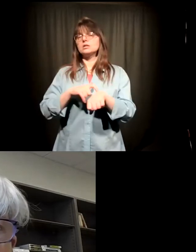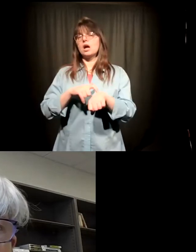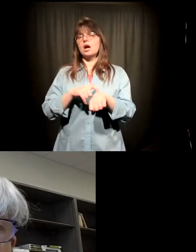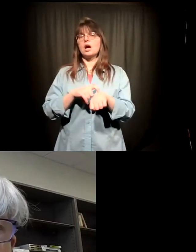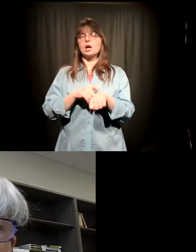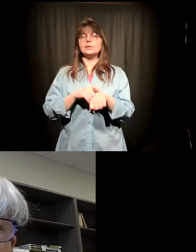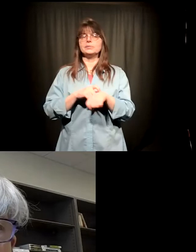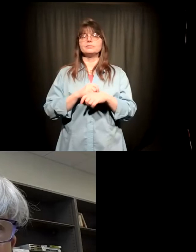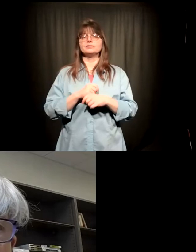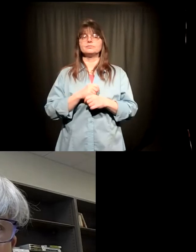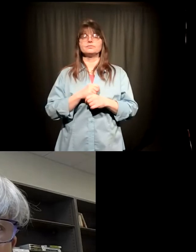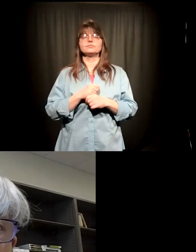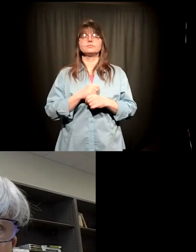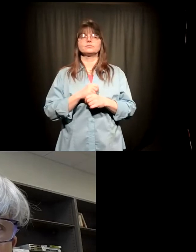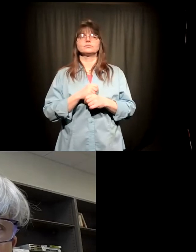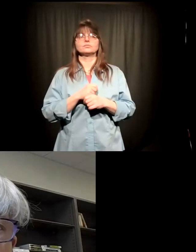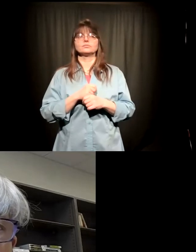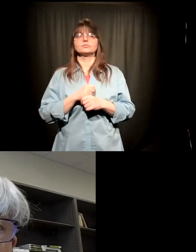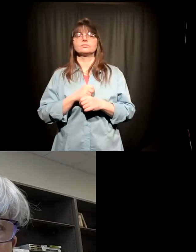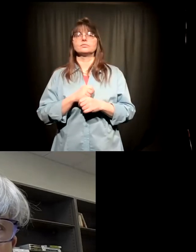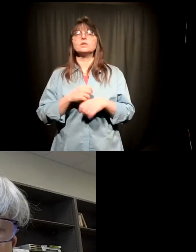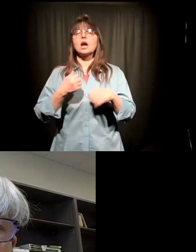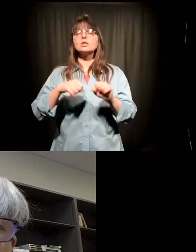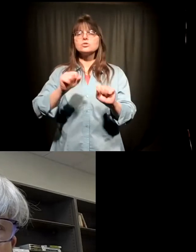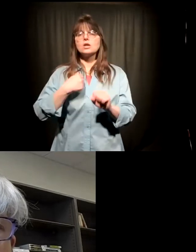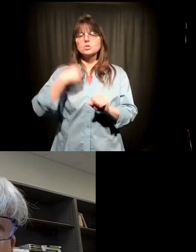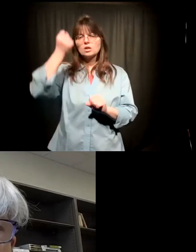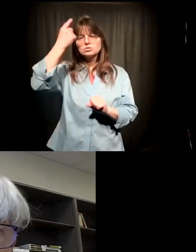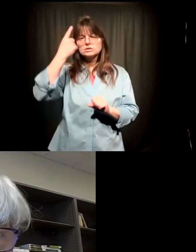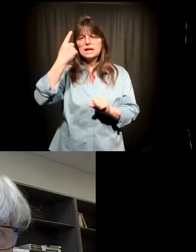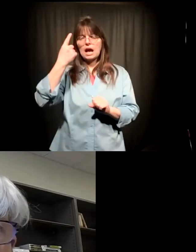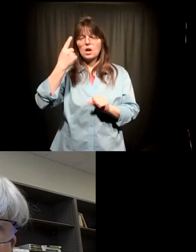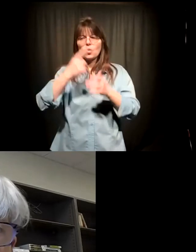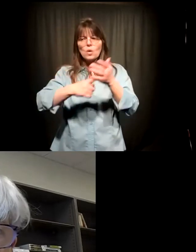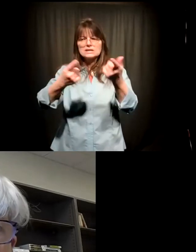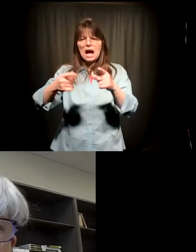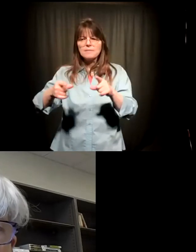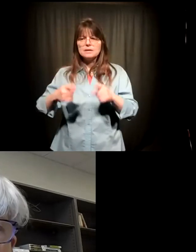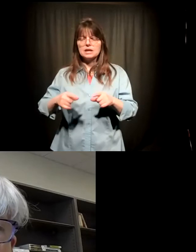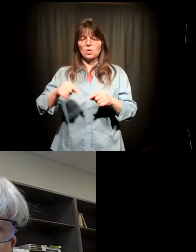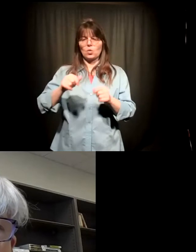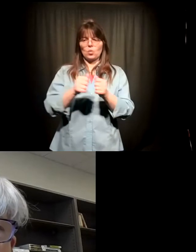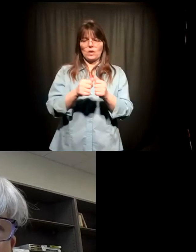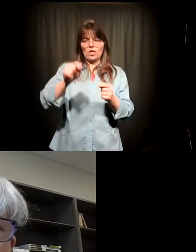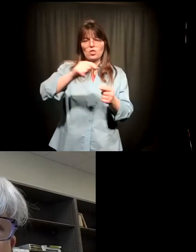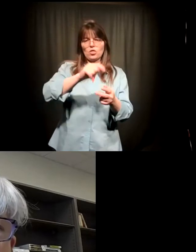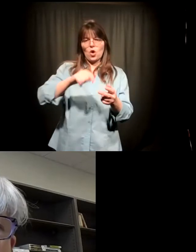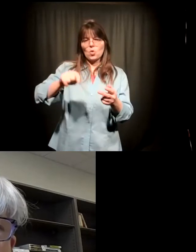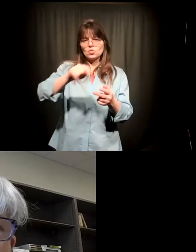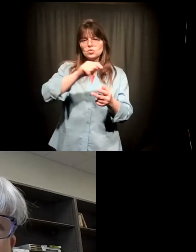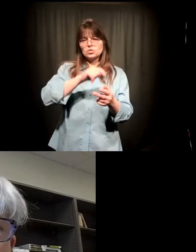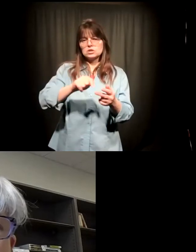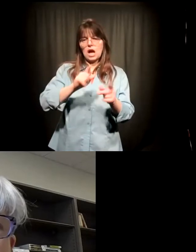changes that don't appear to be directly related to either deaf culture or the treatment of disability, what we call disability